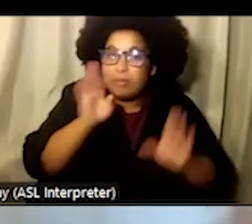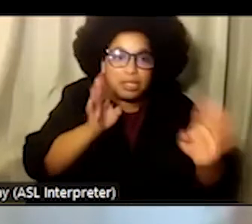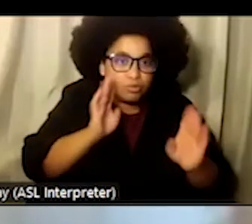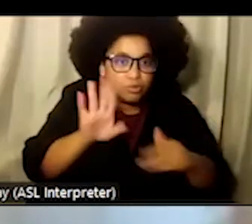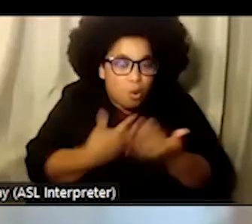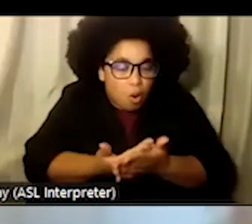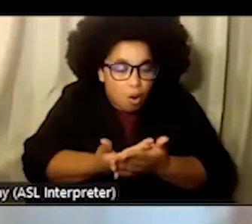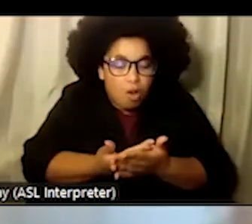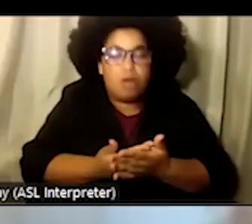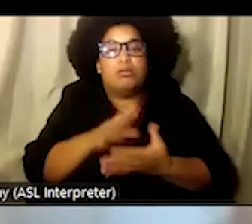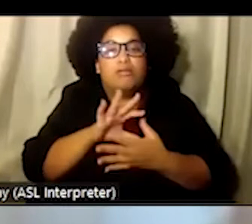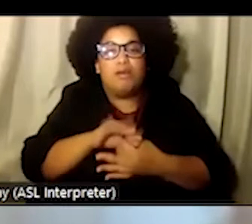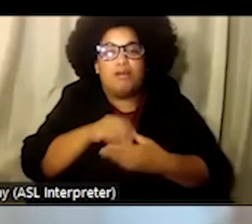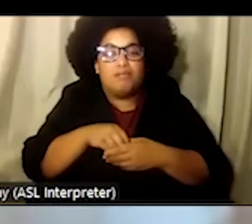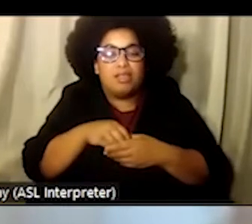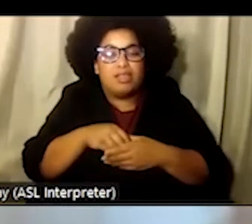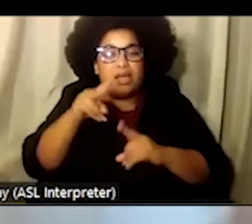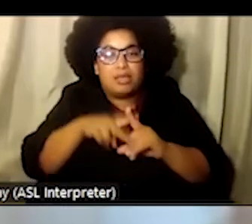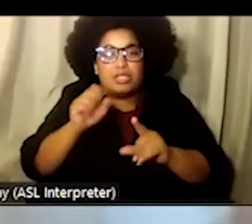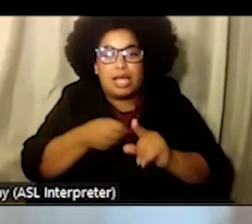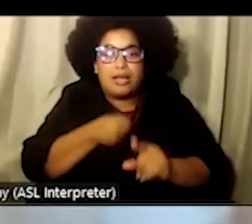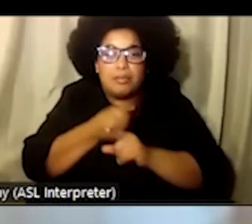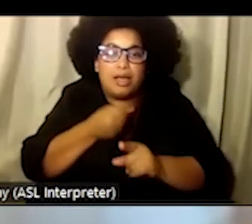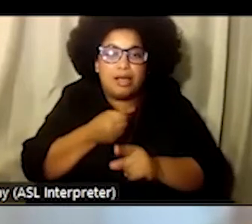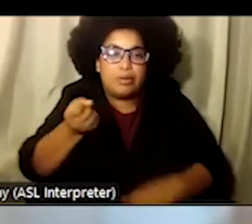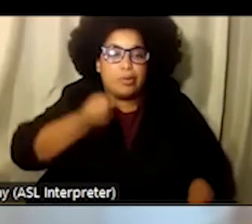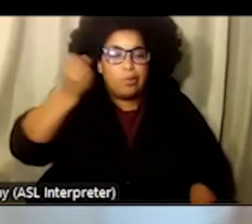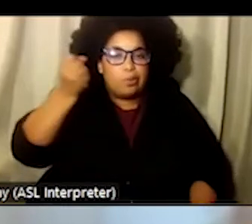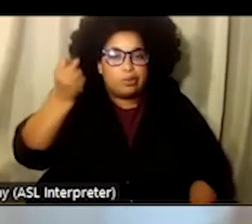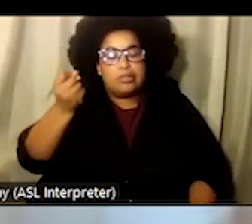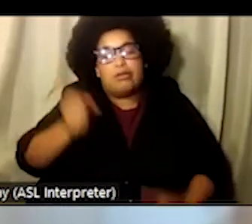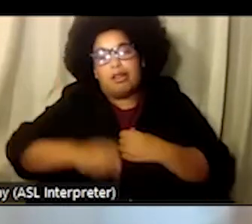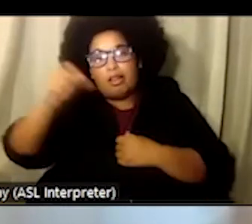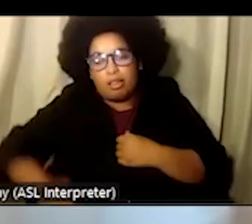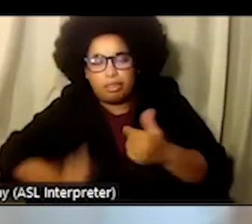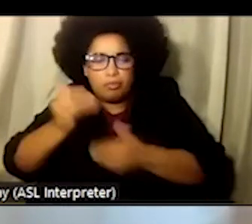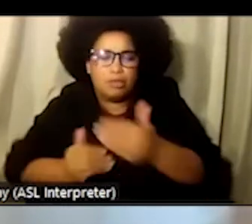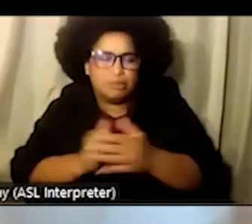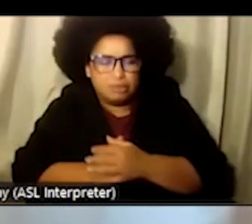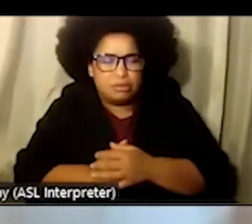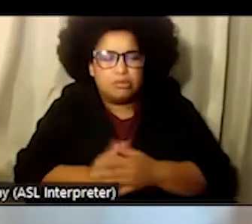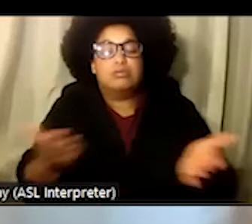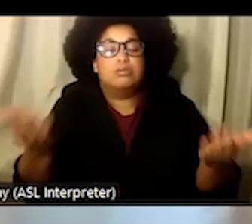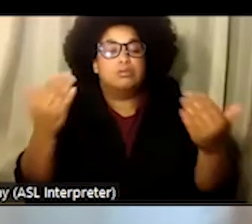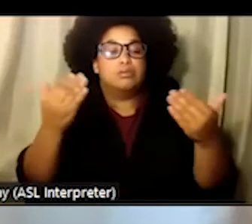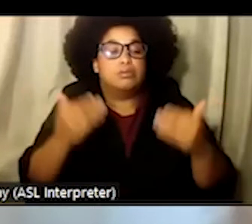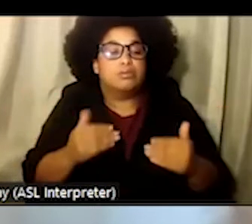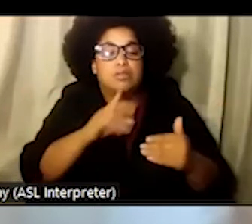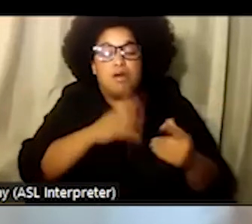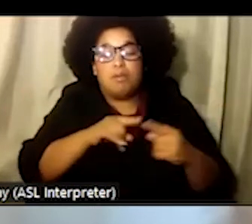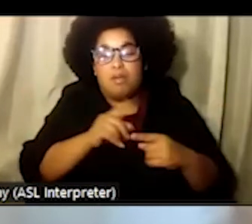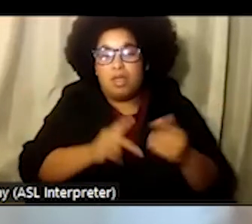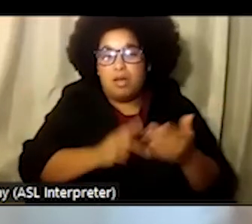all the details in the application, then that can be what can hold up the process. Now, when we talk about what the process